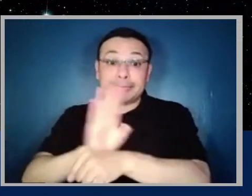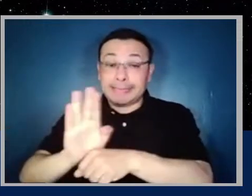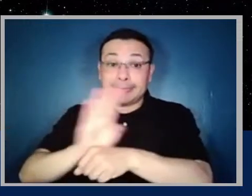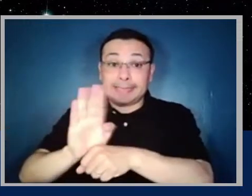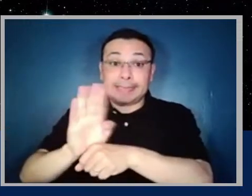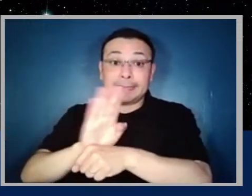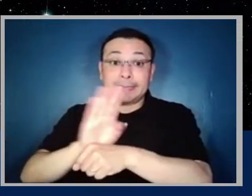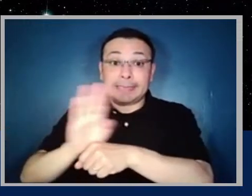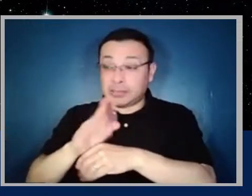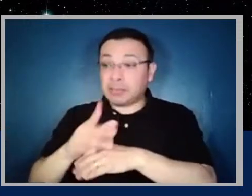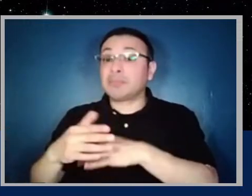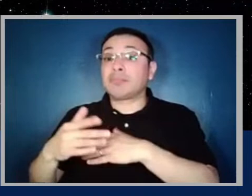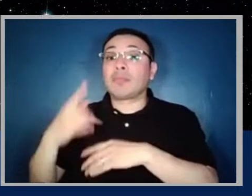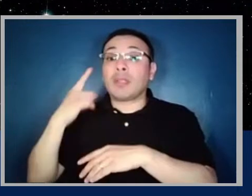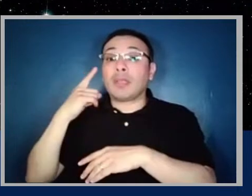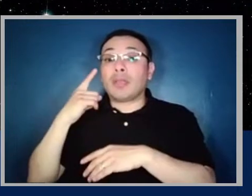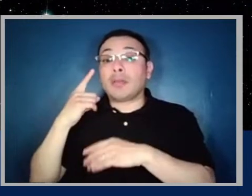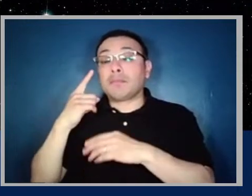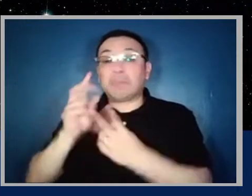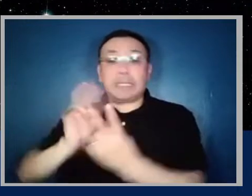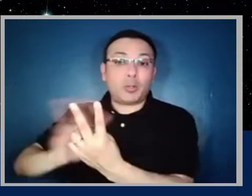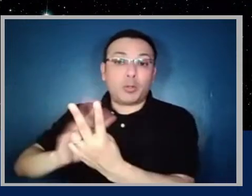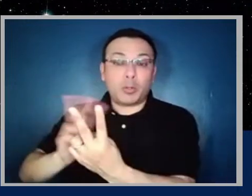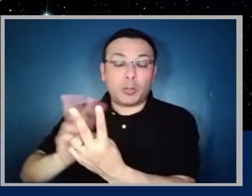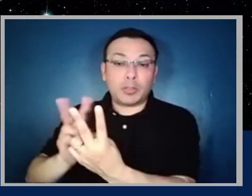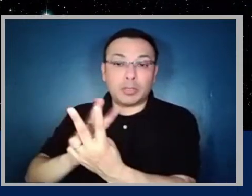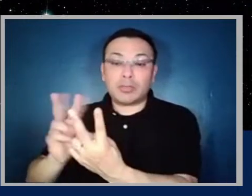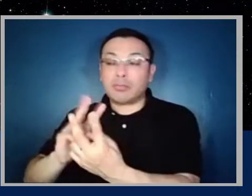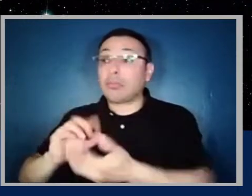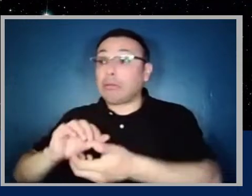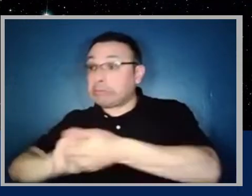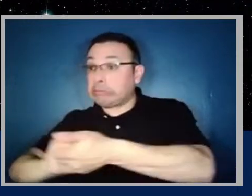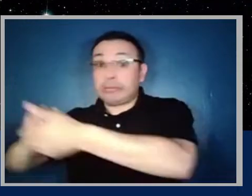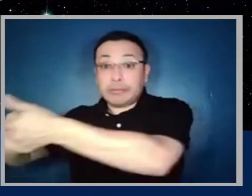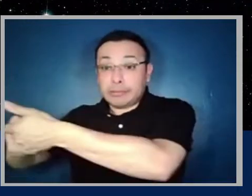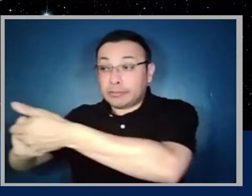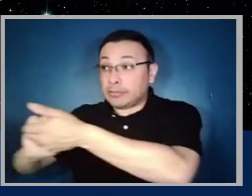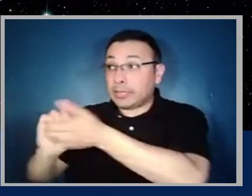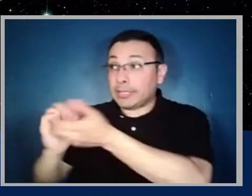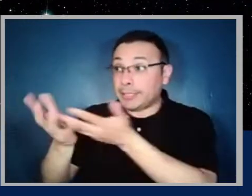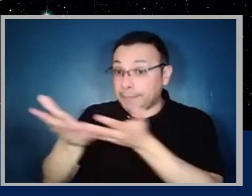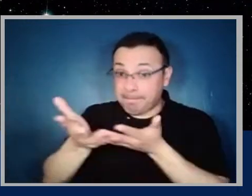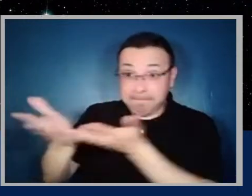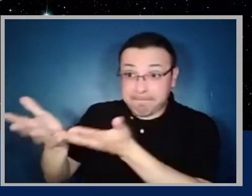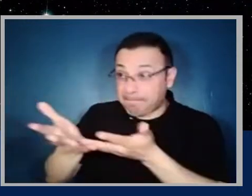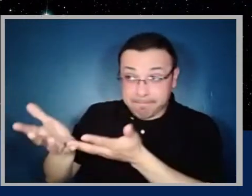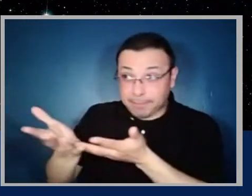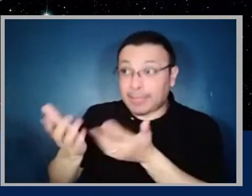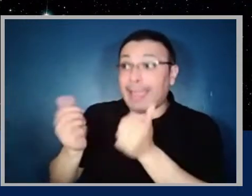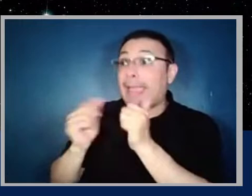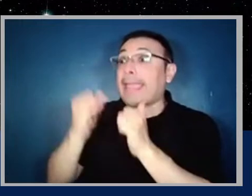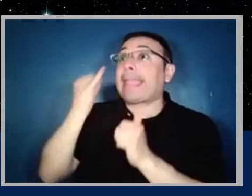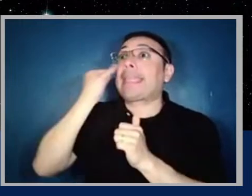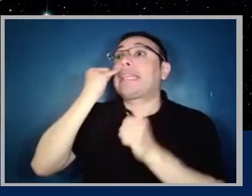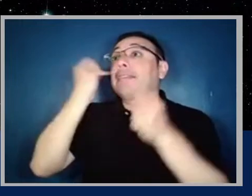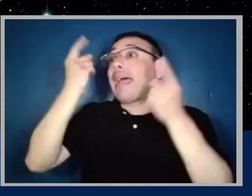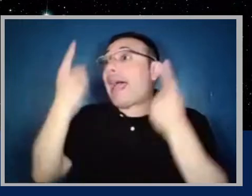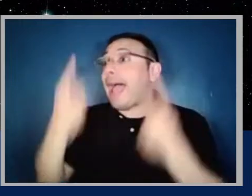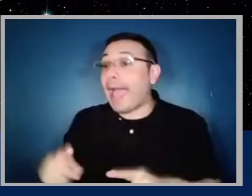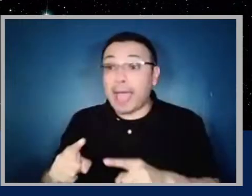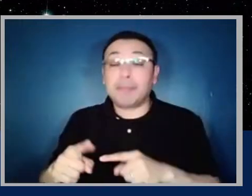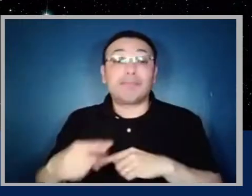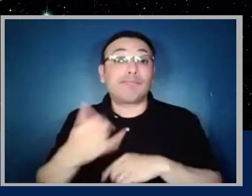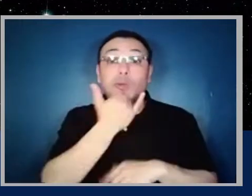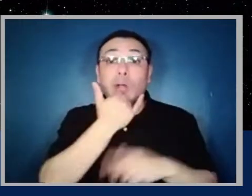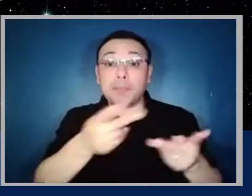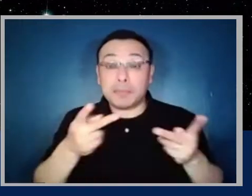rescue, or it could be a military vessel. So we work in conjunction with the military and prepare for those kind of scenarios. And we work with